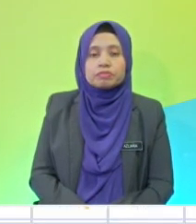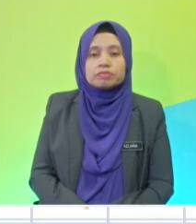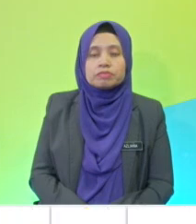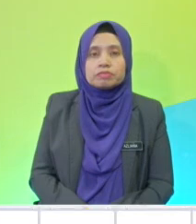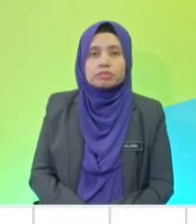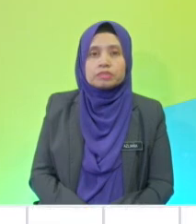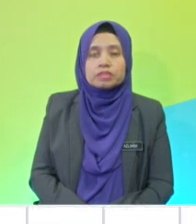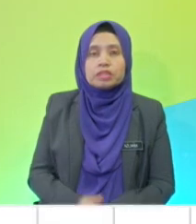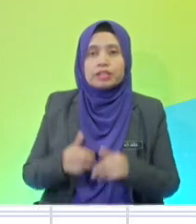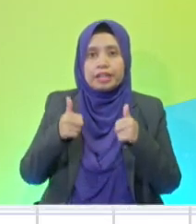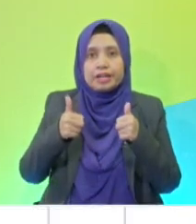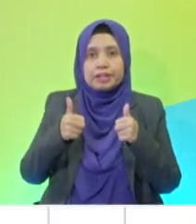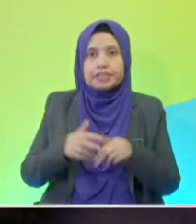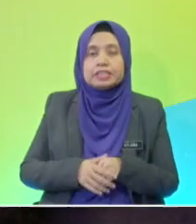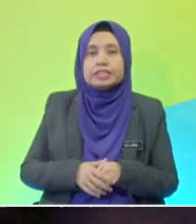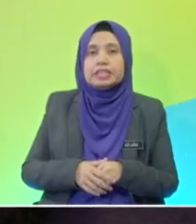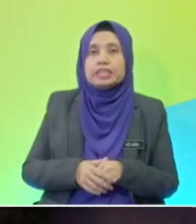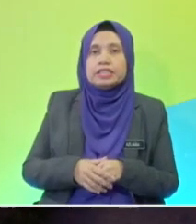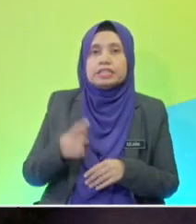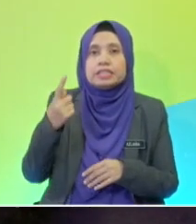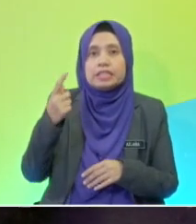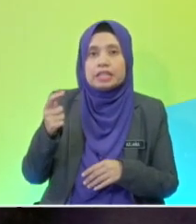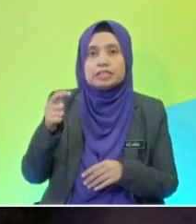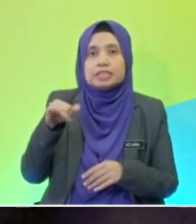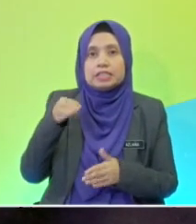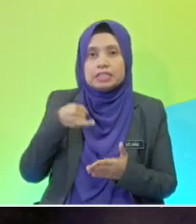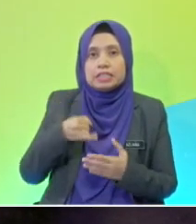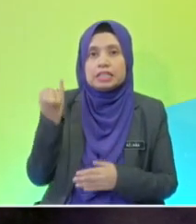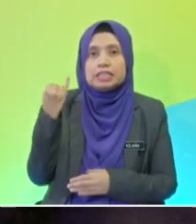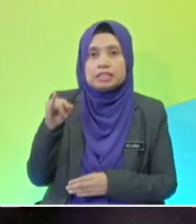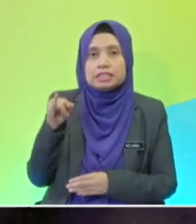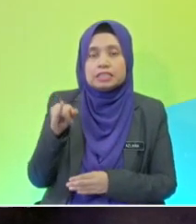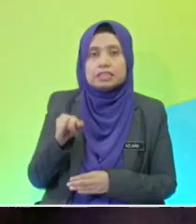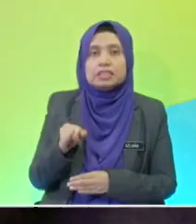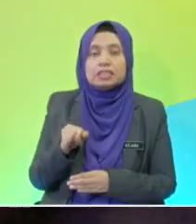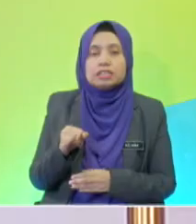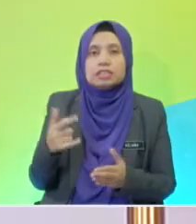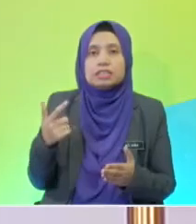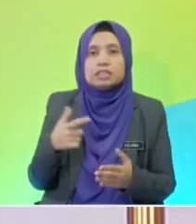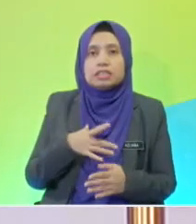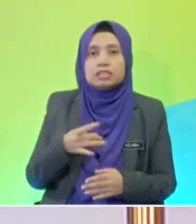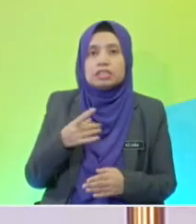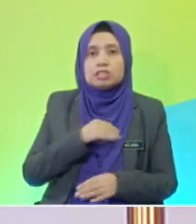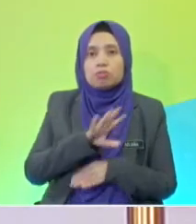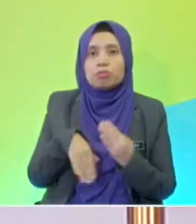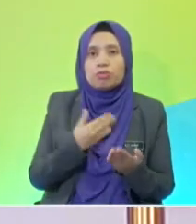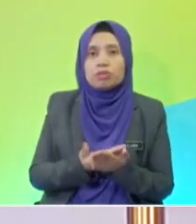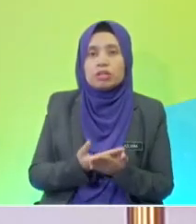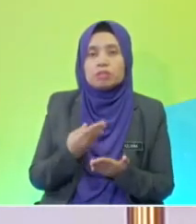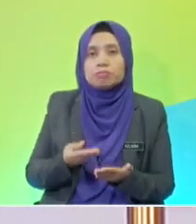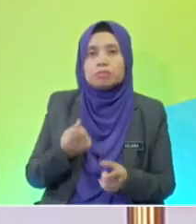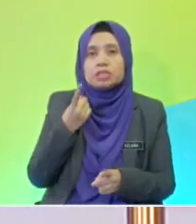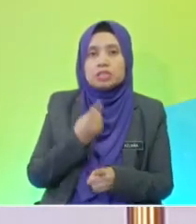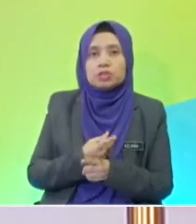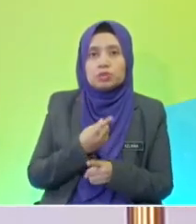All right, that is the audio that we listened again, and seems like everything is correct, right? The peoples will work